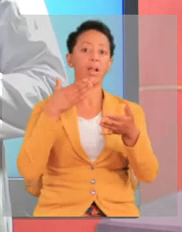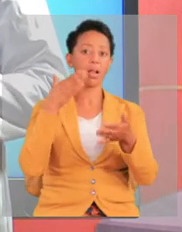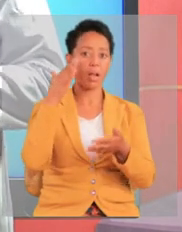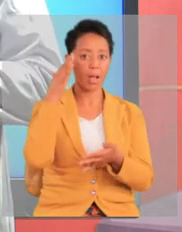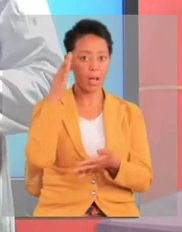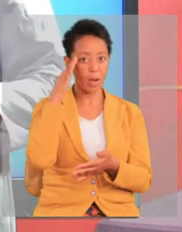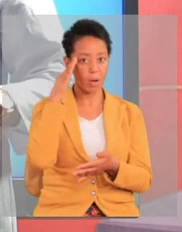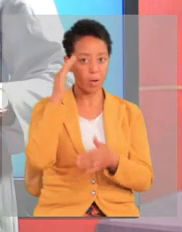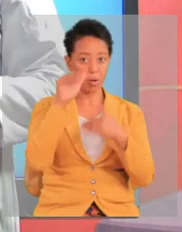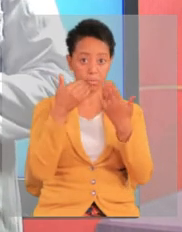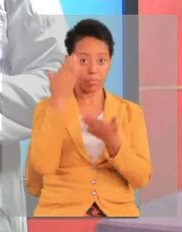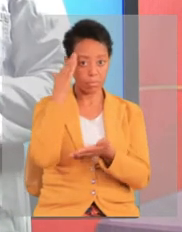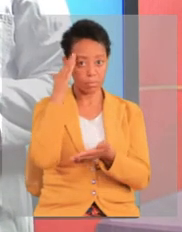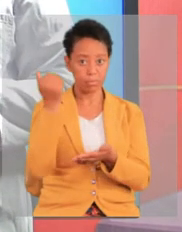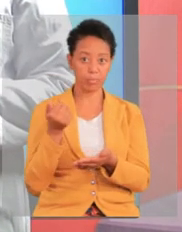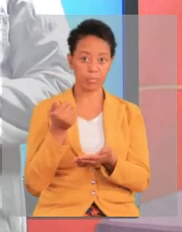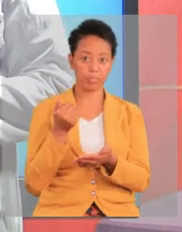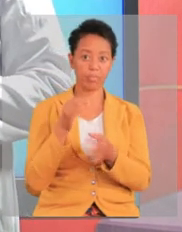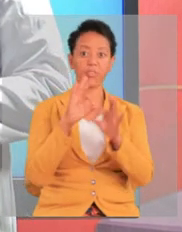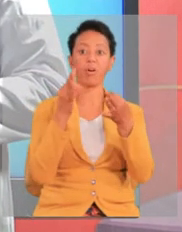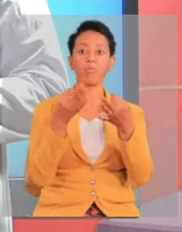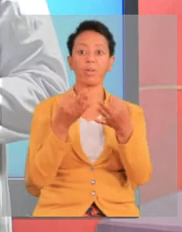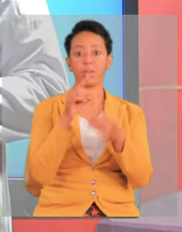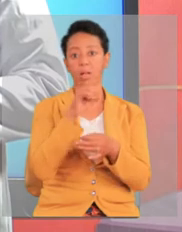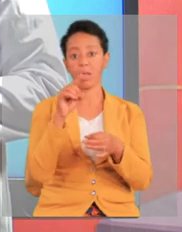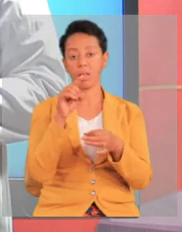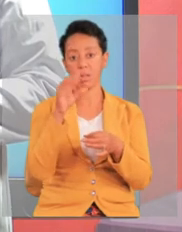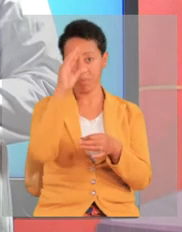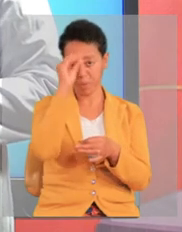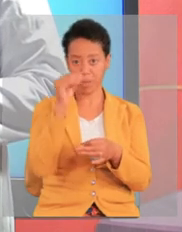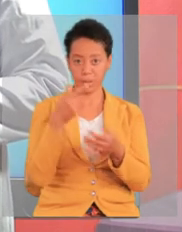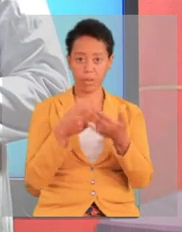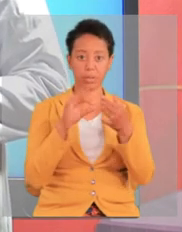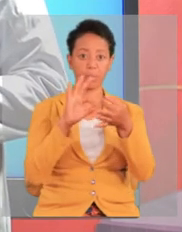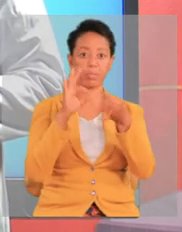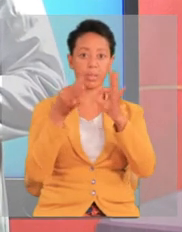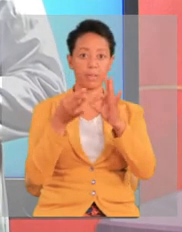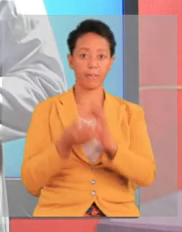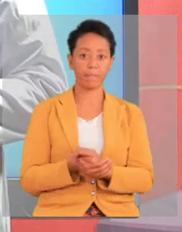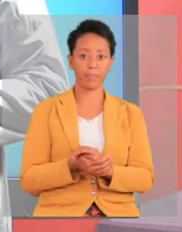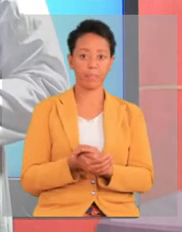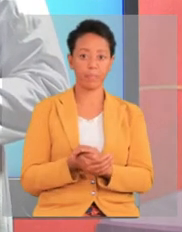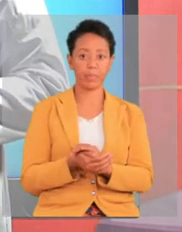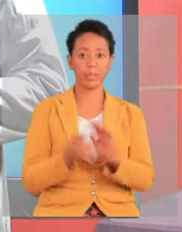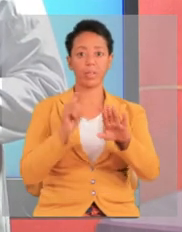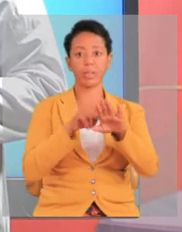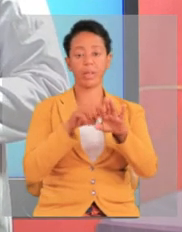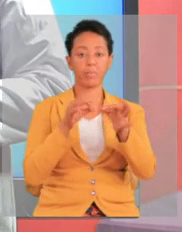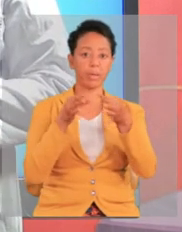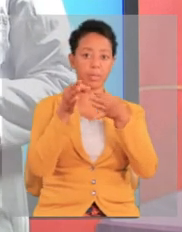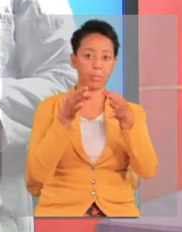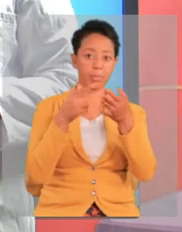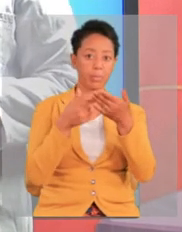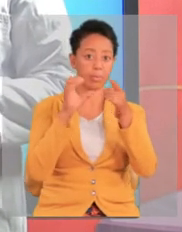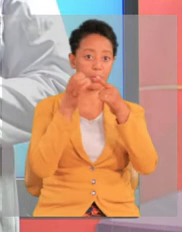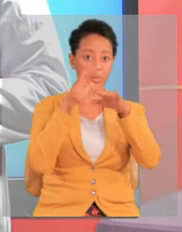means you have already familiar with that person. That is a meaning. That is a time expression. So in such a